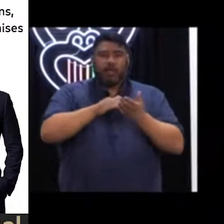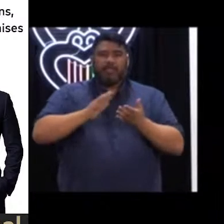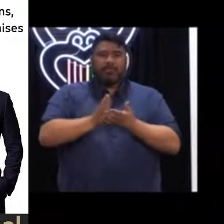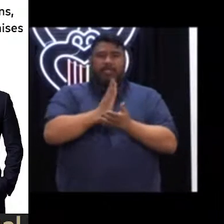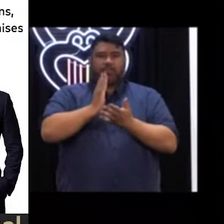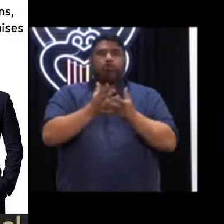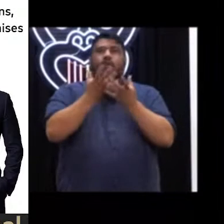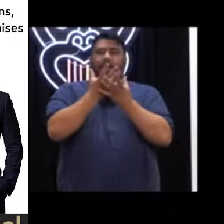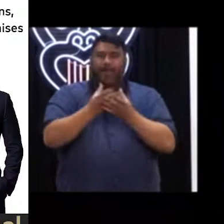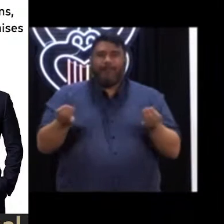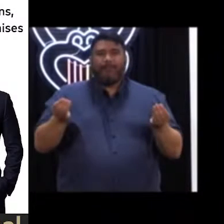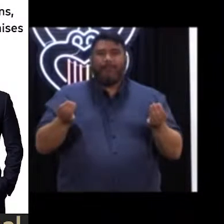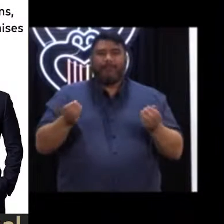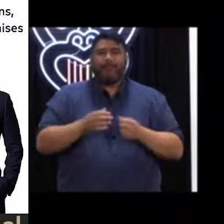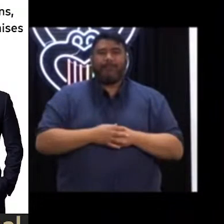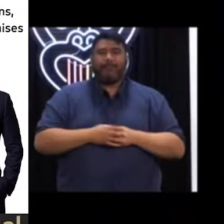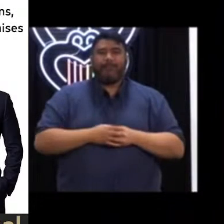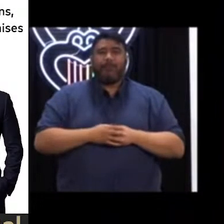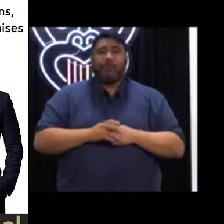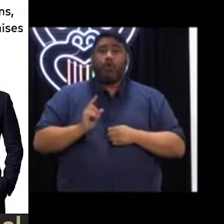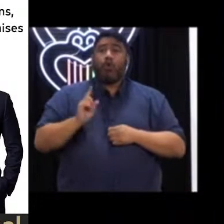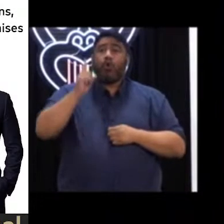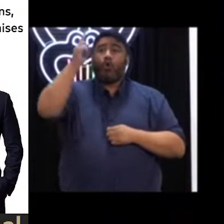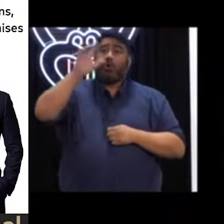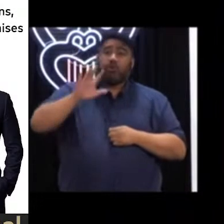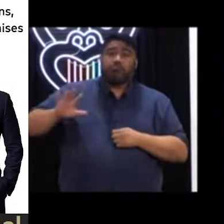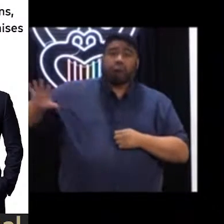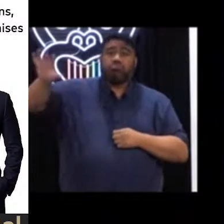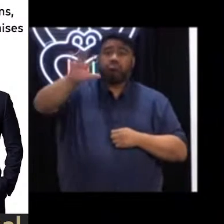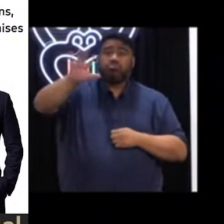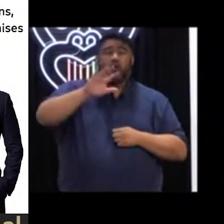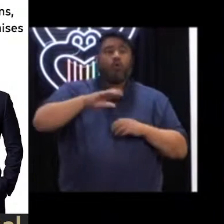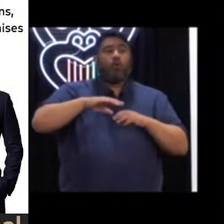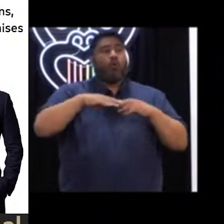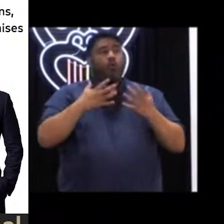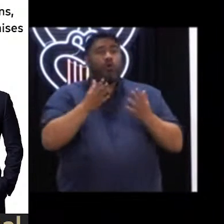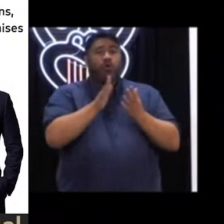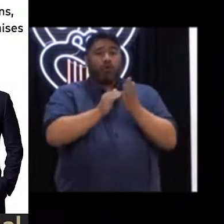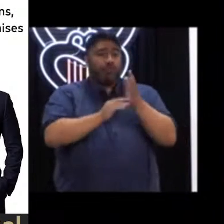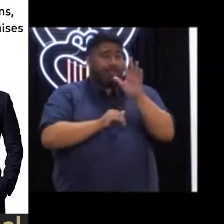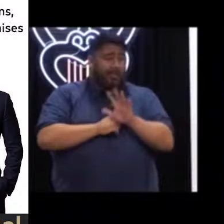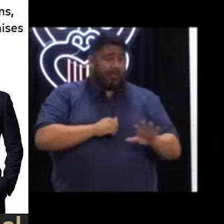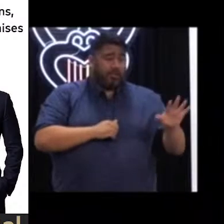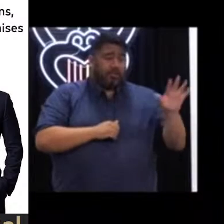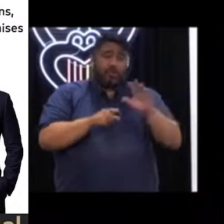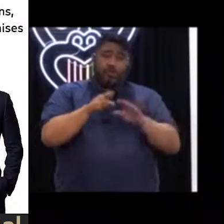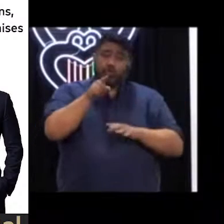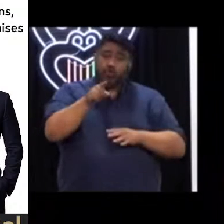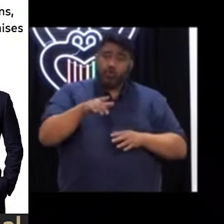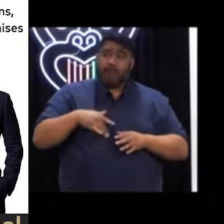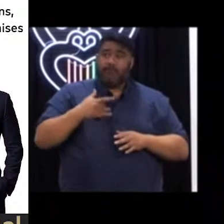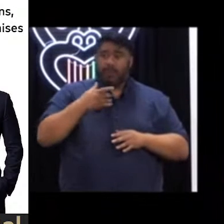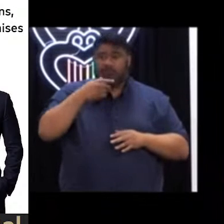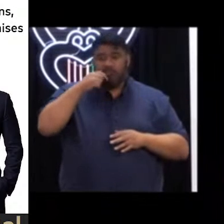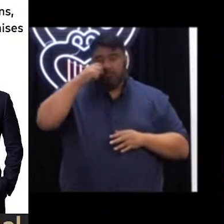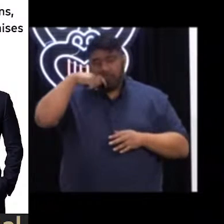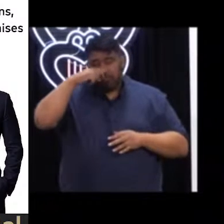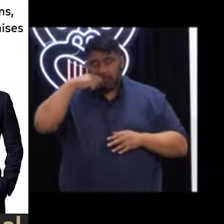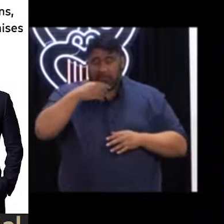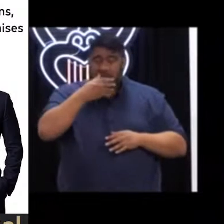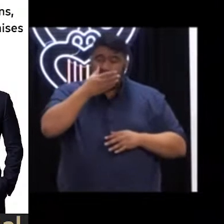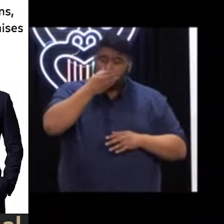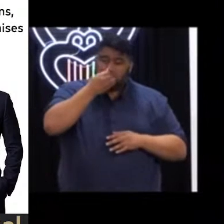Of course, anyone across Auckland and indeed New Zealand with cold or flu symptoms, no matter how mild, please come forward for